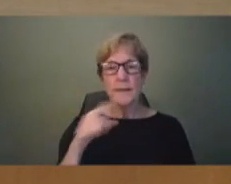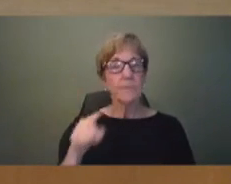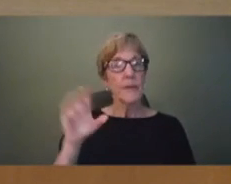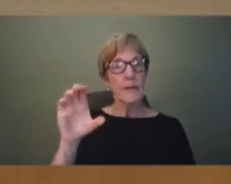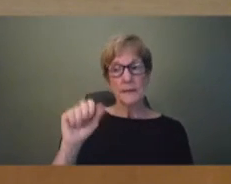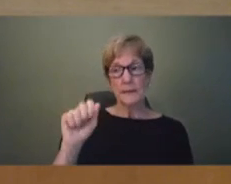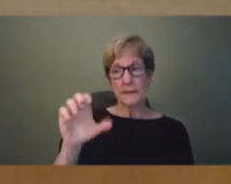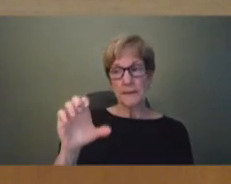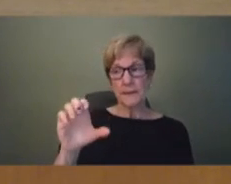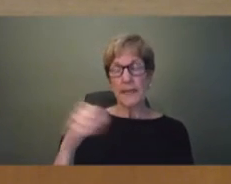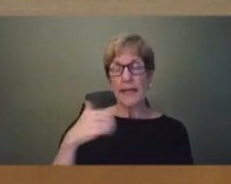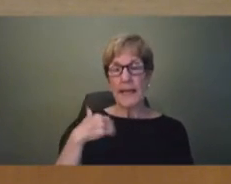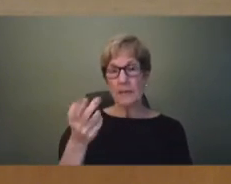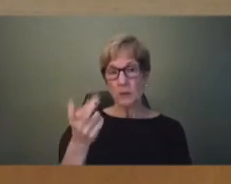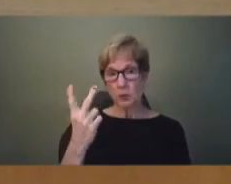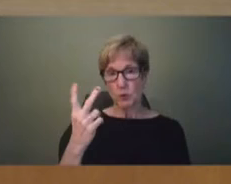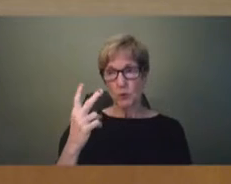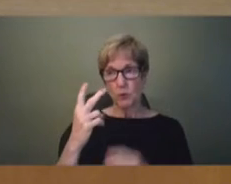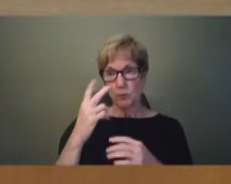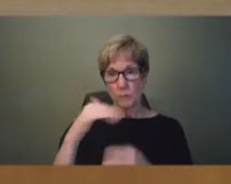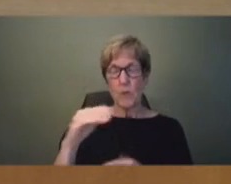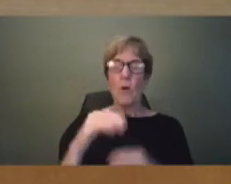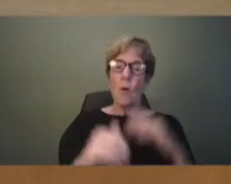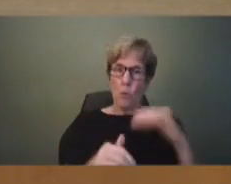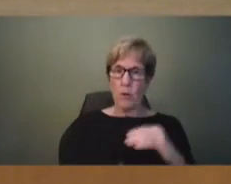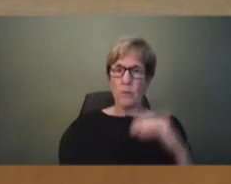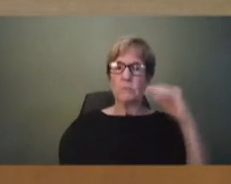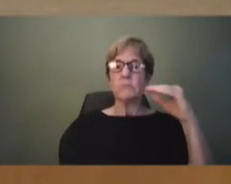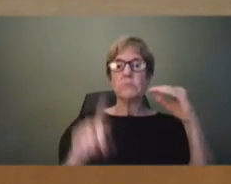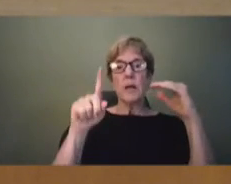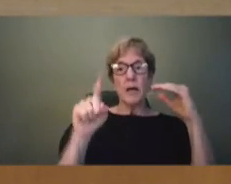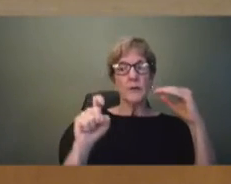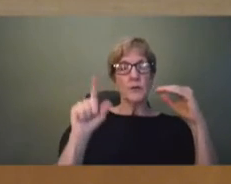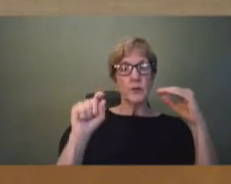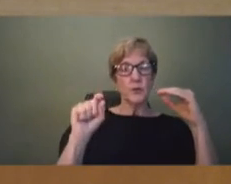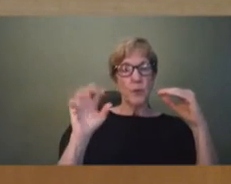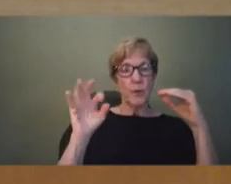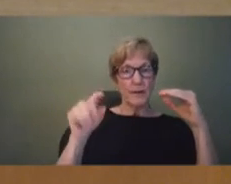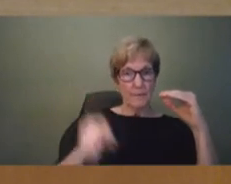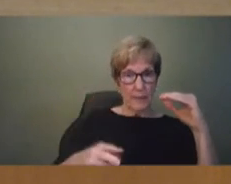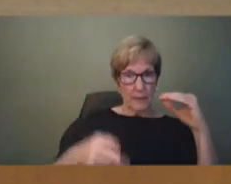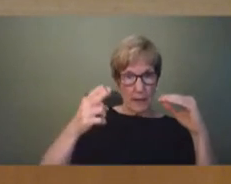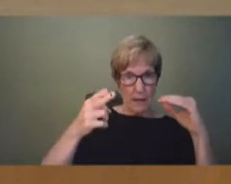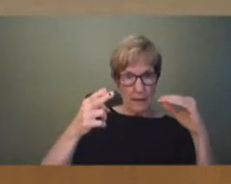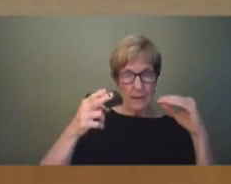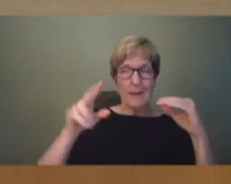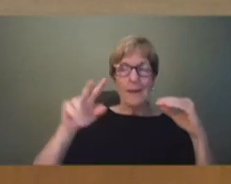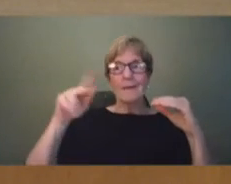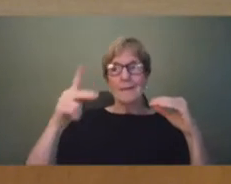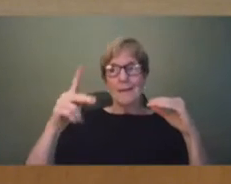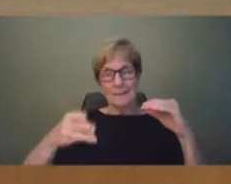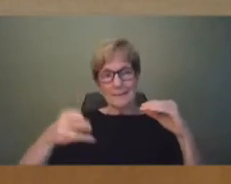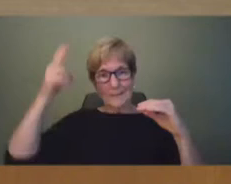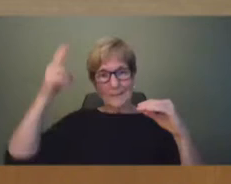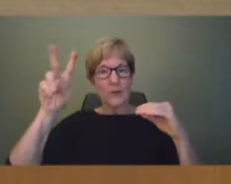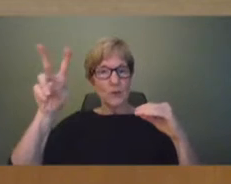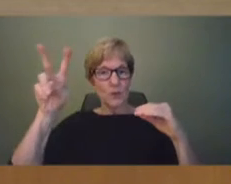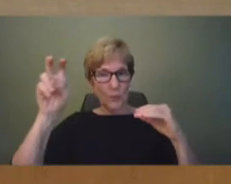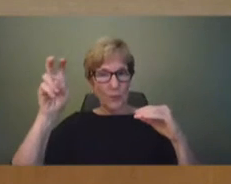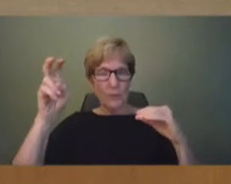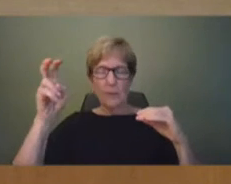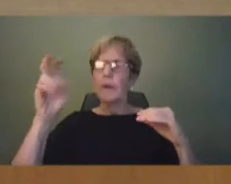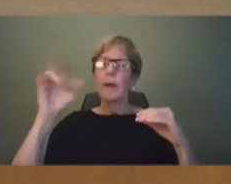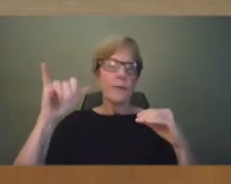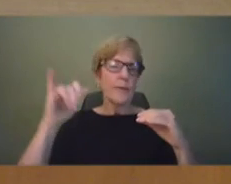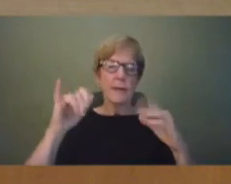district has two tiers one gets you up to potentially 120 ft in height uh the other gets you up to 200 again that's all through